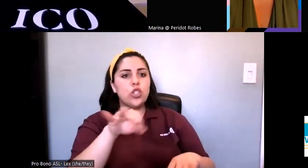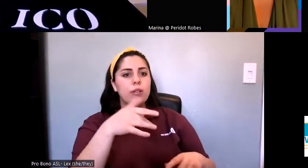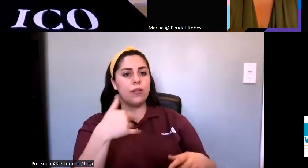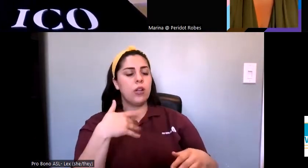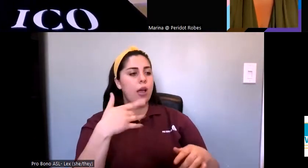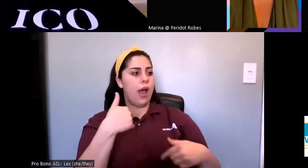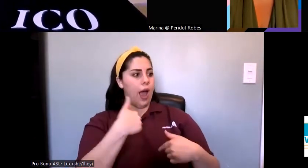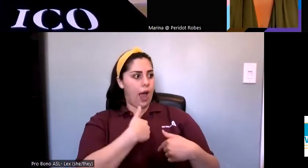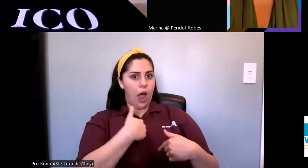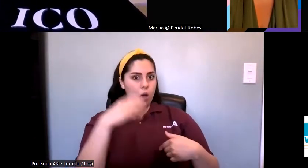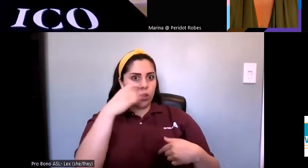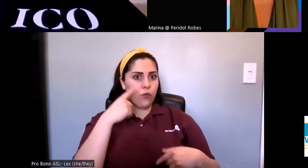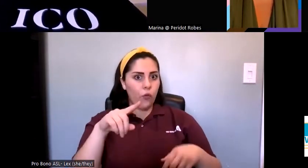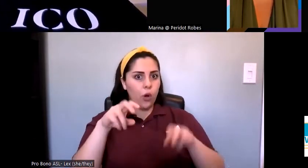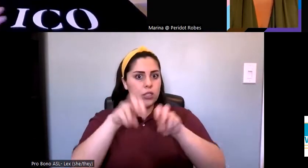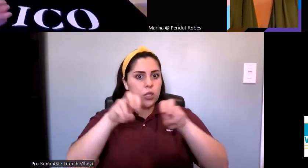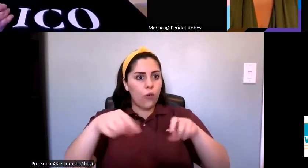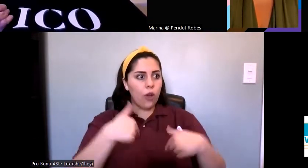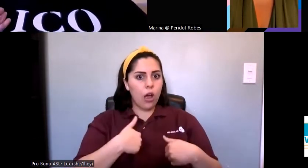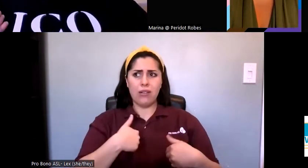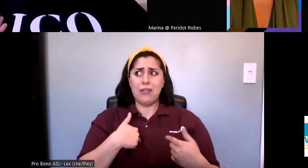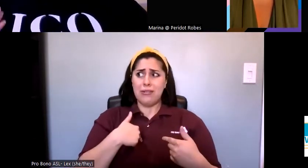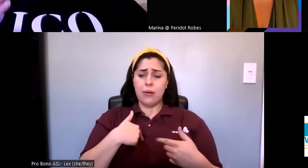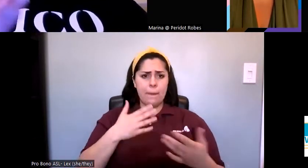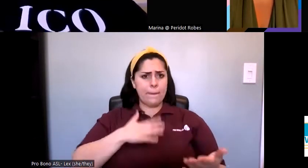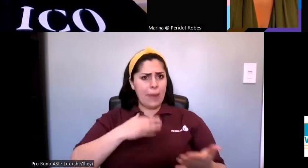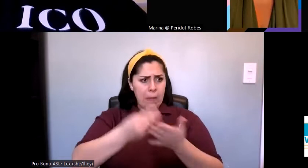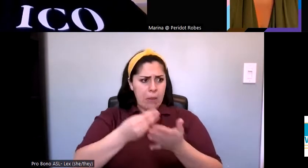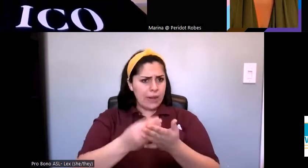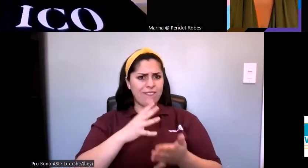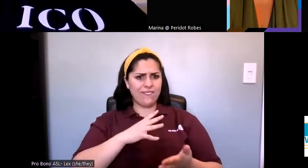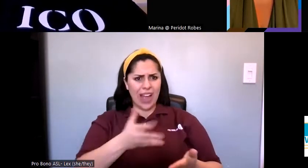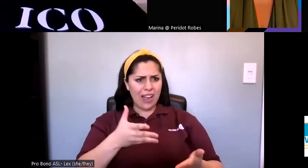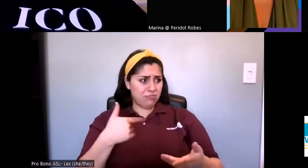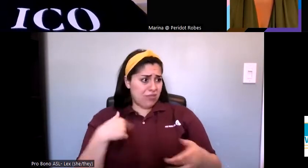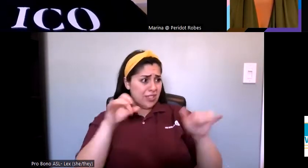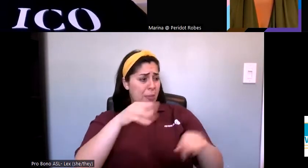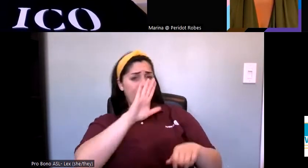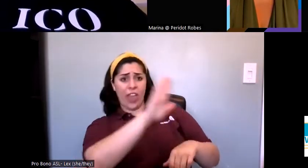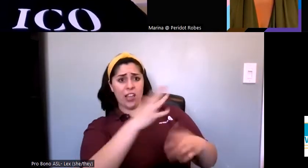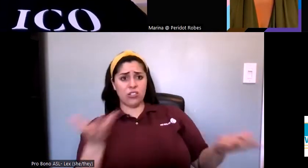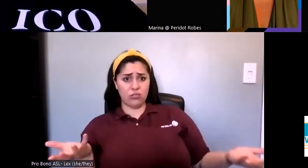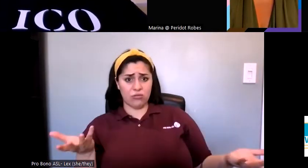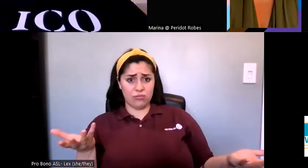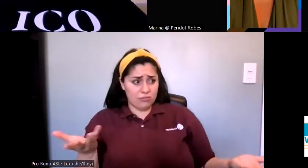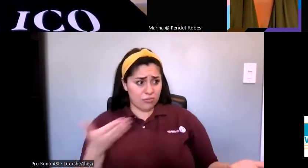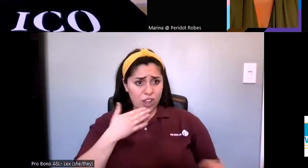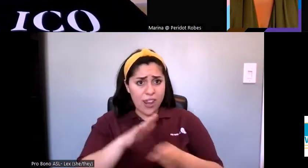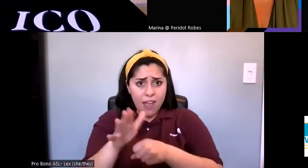capacity is ridiculous, you know, but my money is just as good as someone else's. So yeah, no,